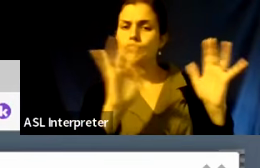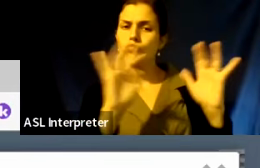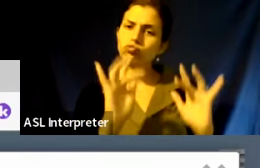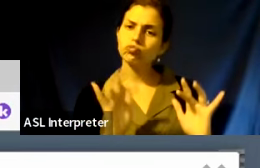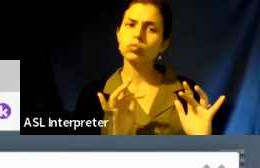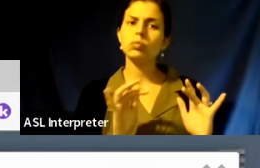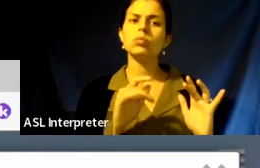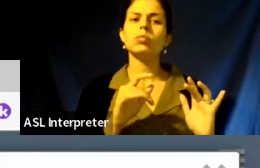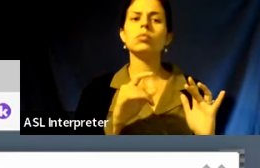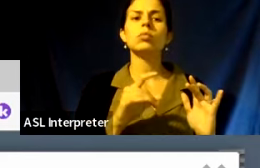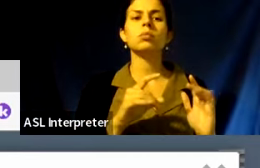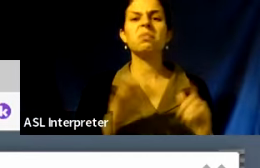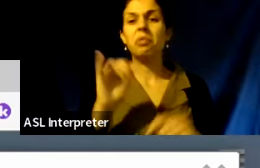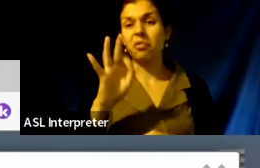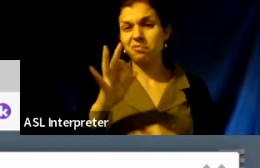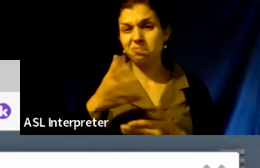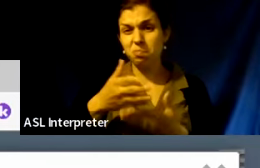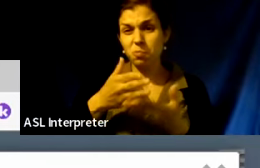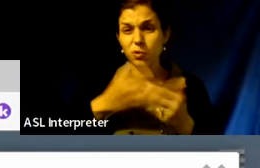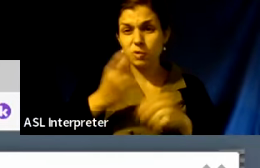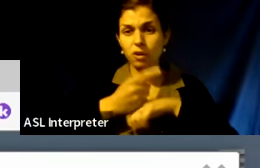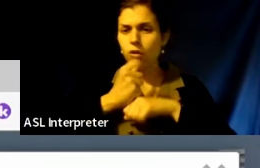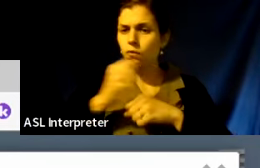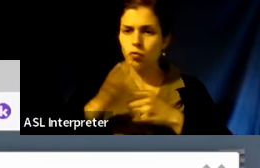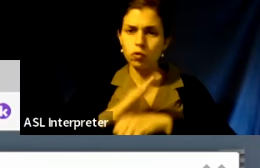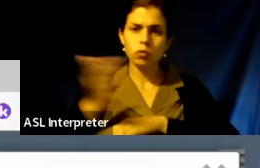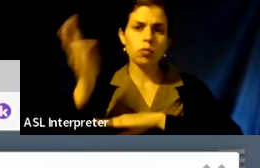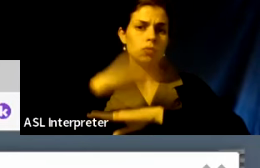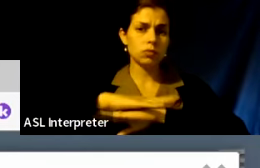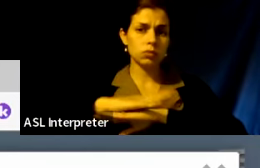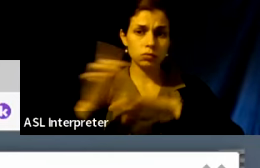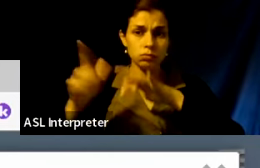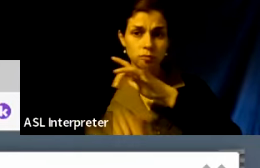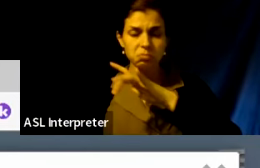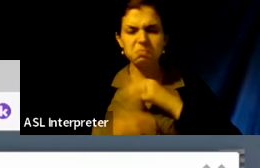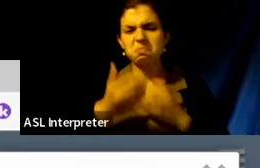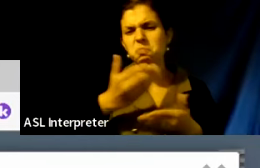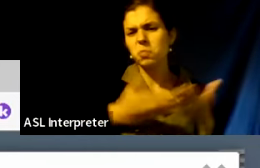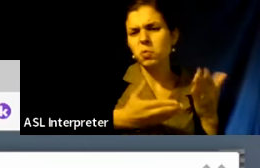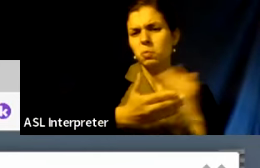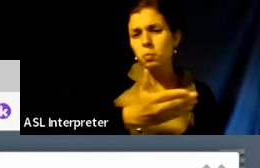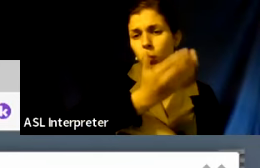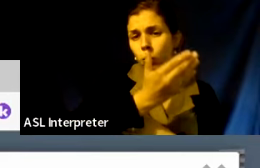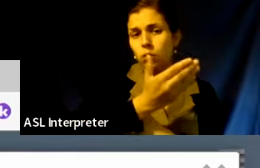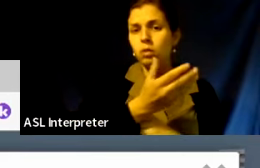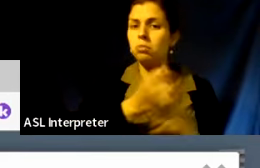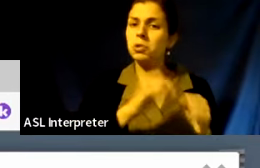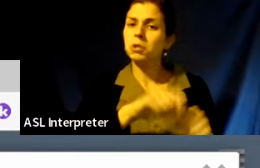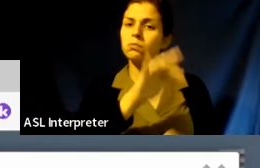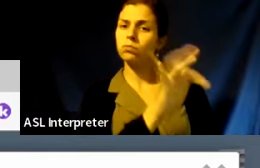just untoggle this little button over here, and it'll give me a chance to put in